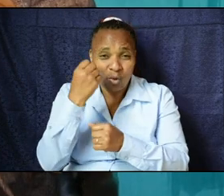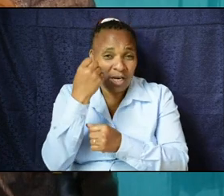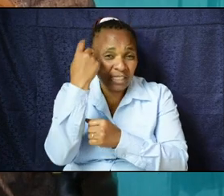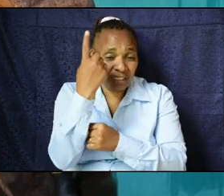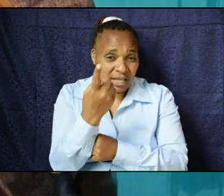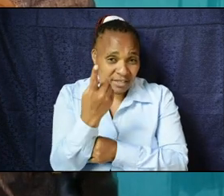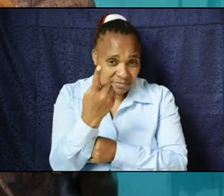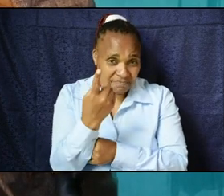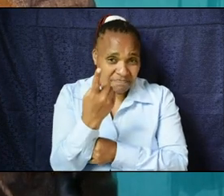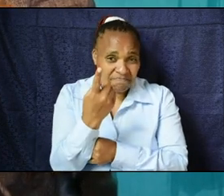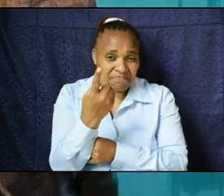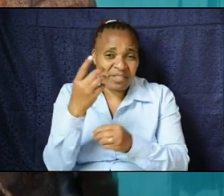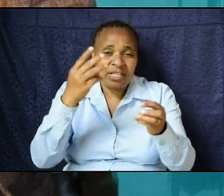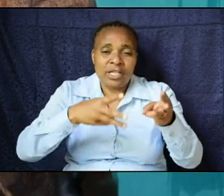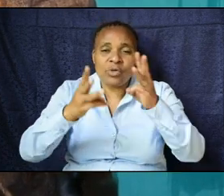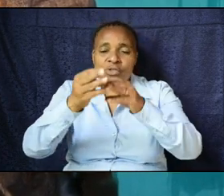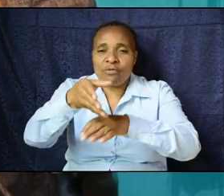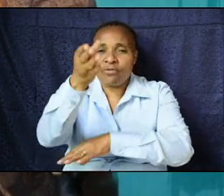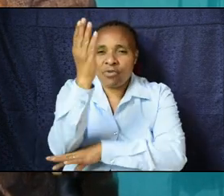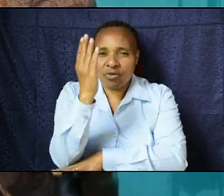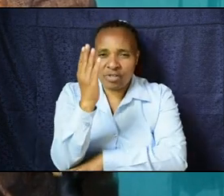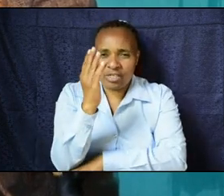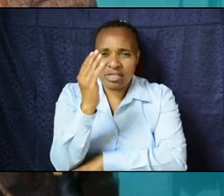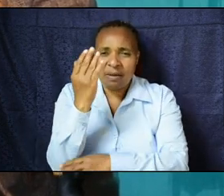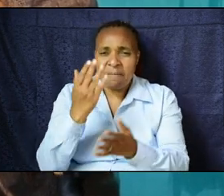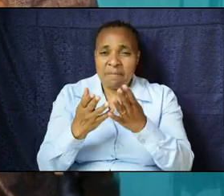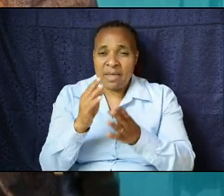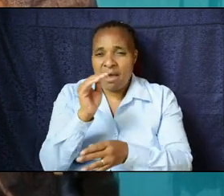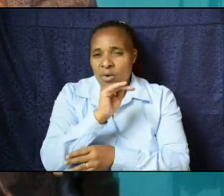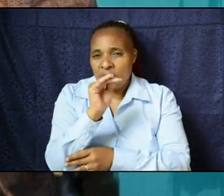understanding the ways of God? Maybe I can ask